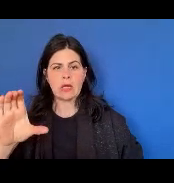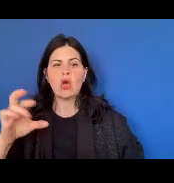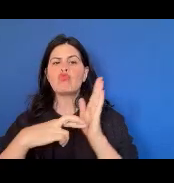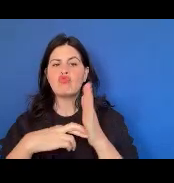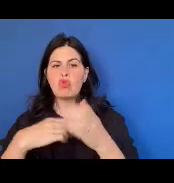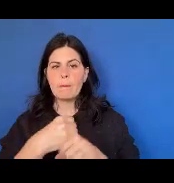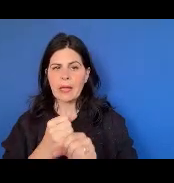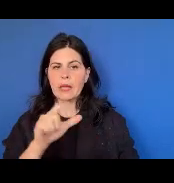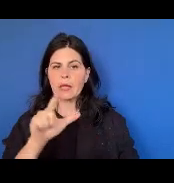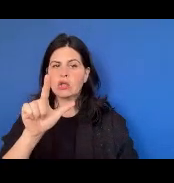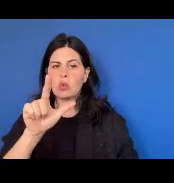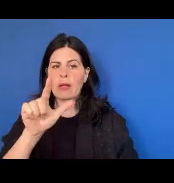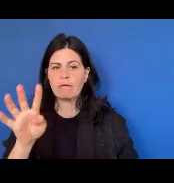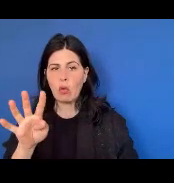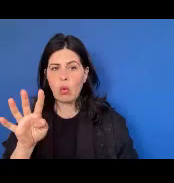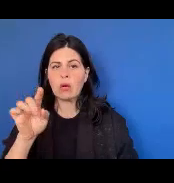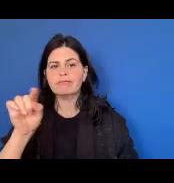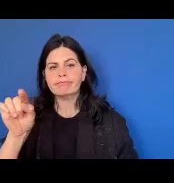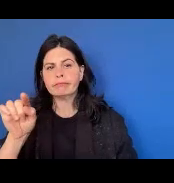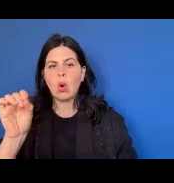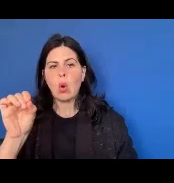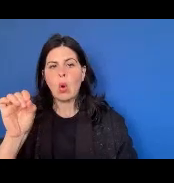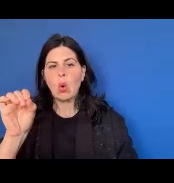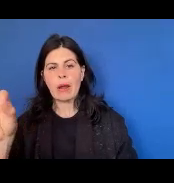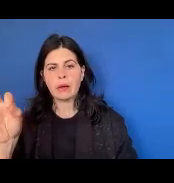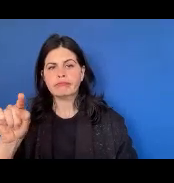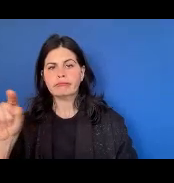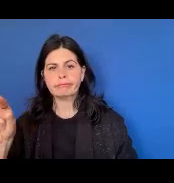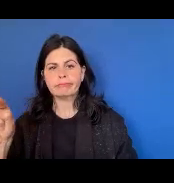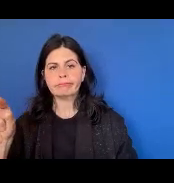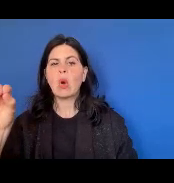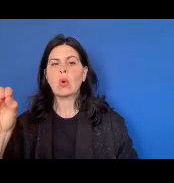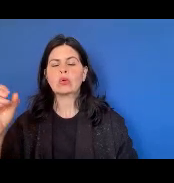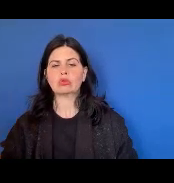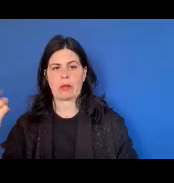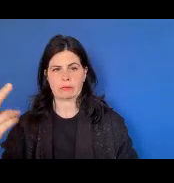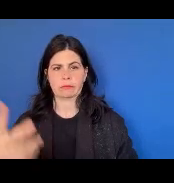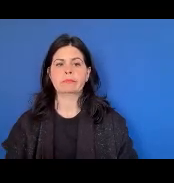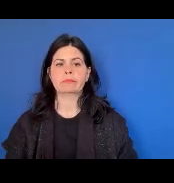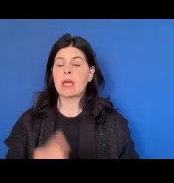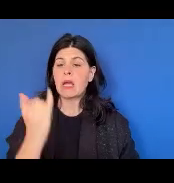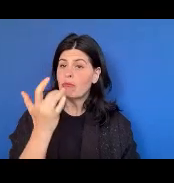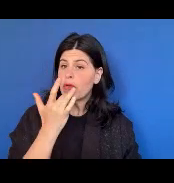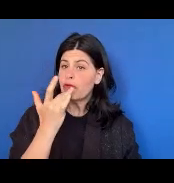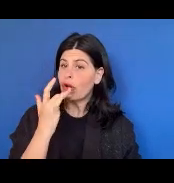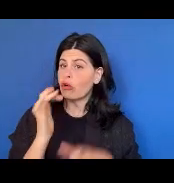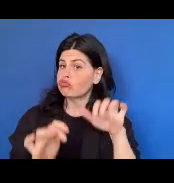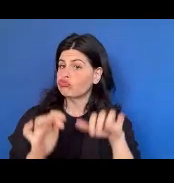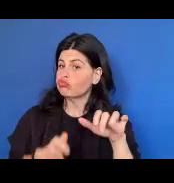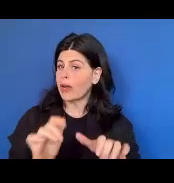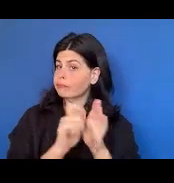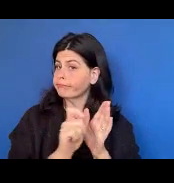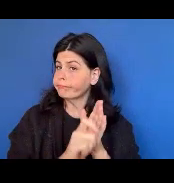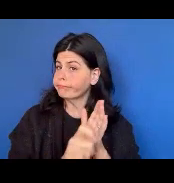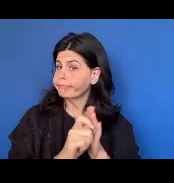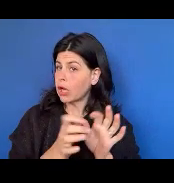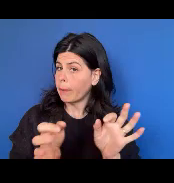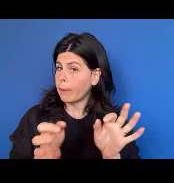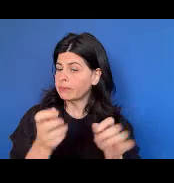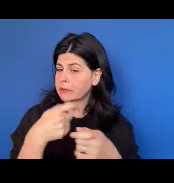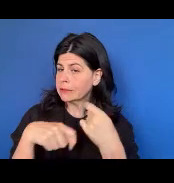24-09-012. If you would rather make a written comment and not speak, this is a welcomed option, and you can easily access